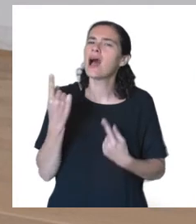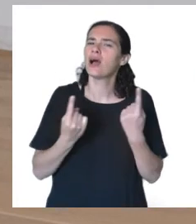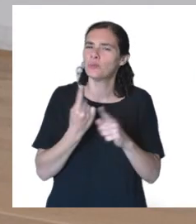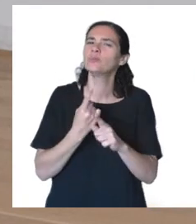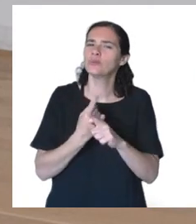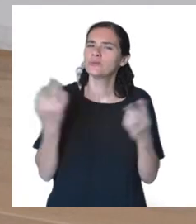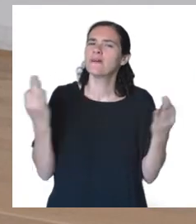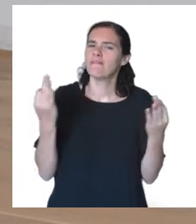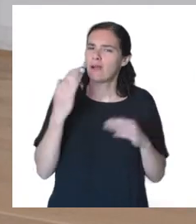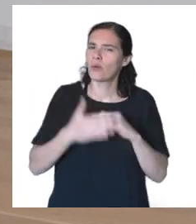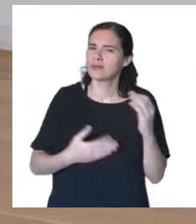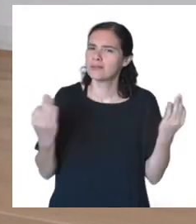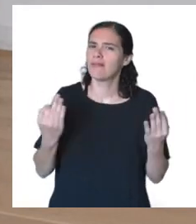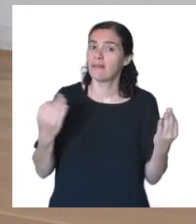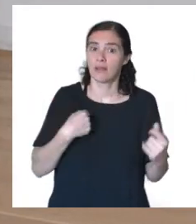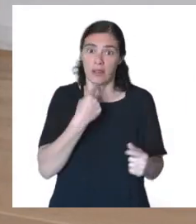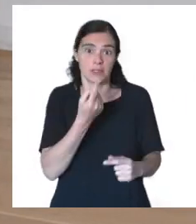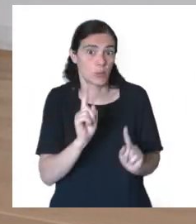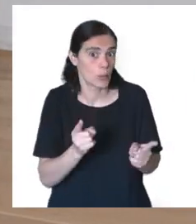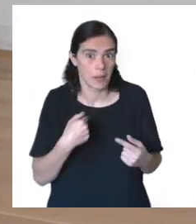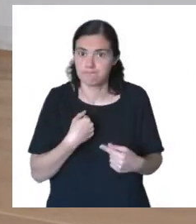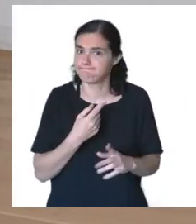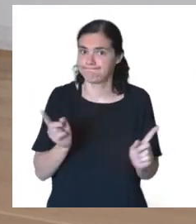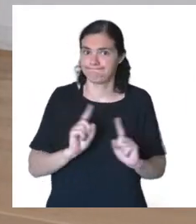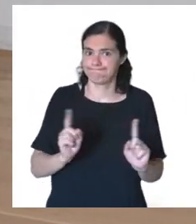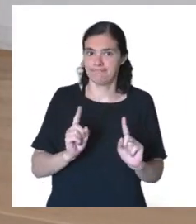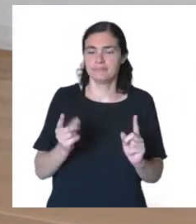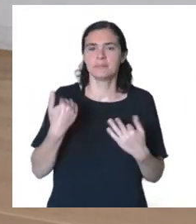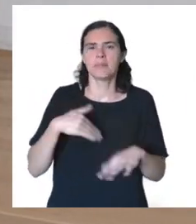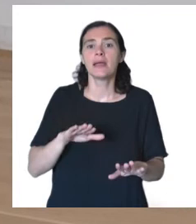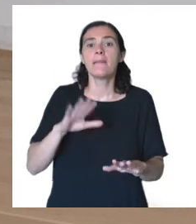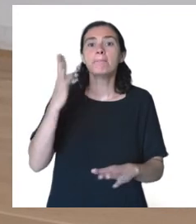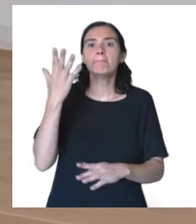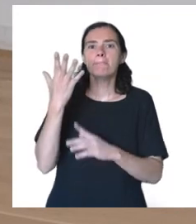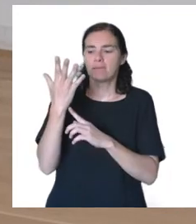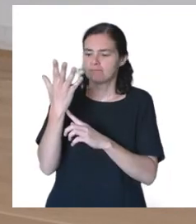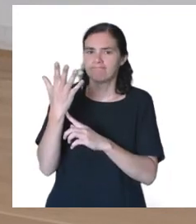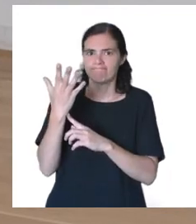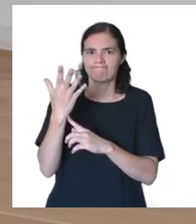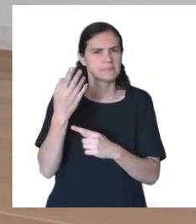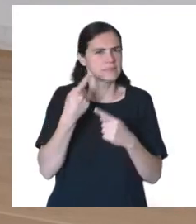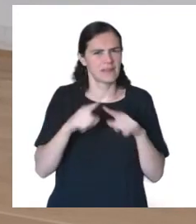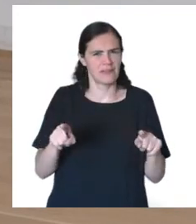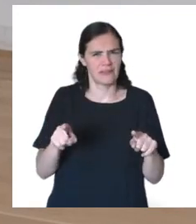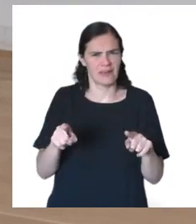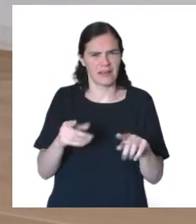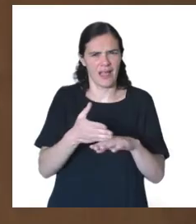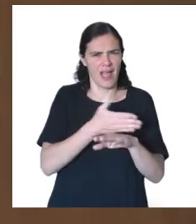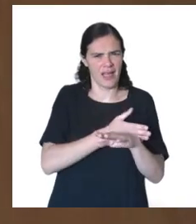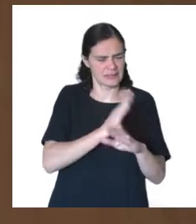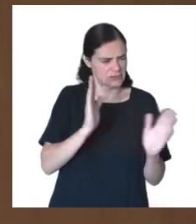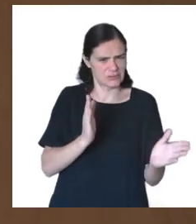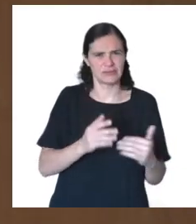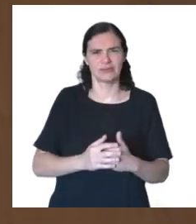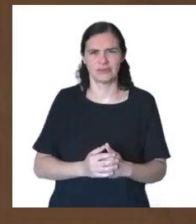And yes, something actually happened. I'm not gonna tell you what it is, but my hand is now very